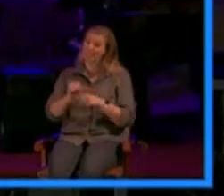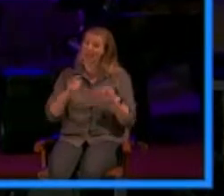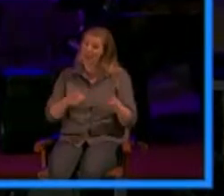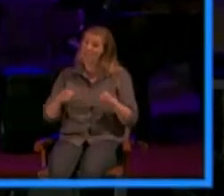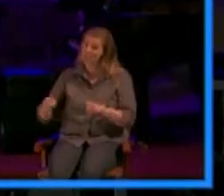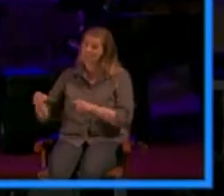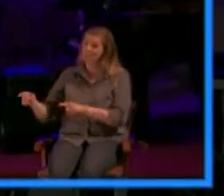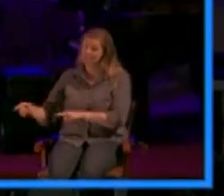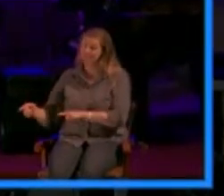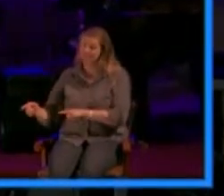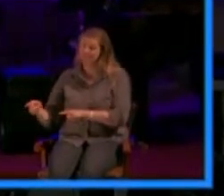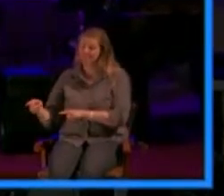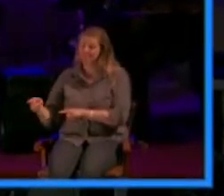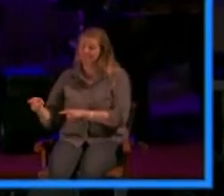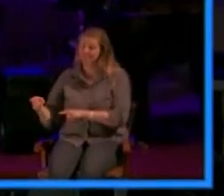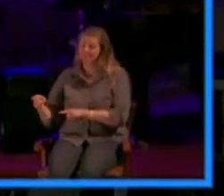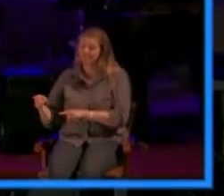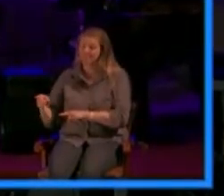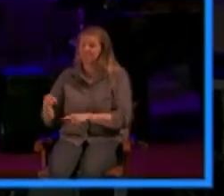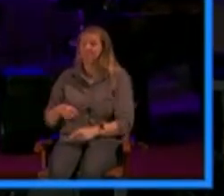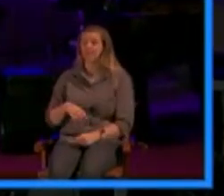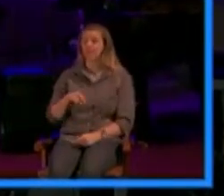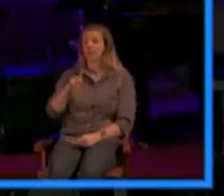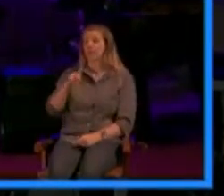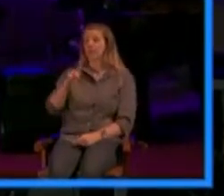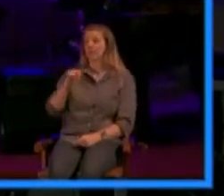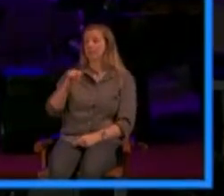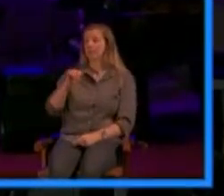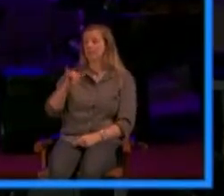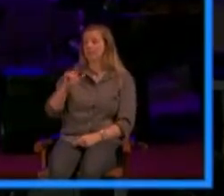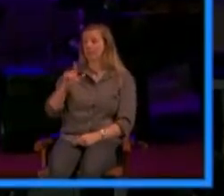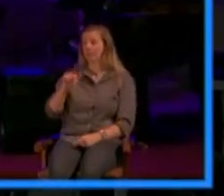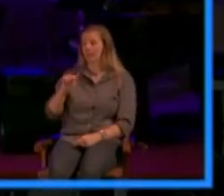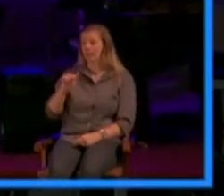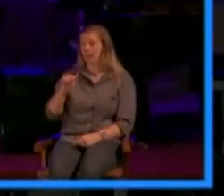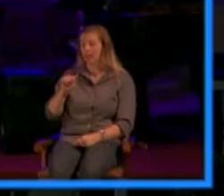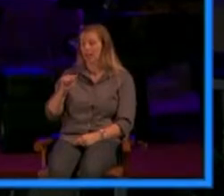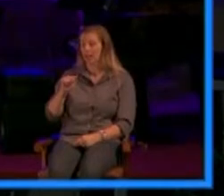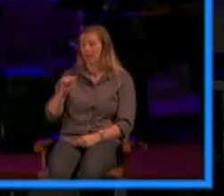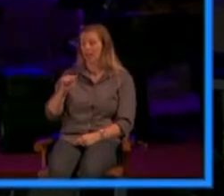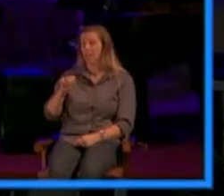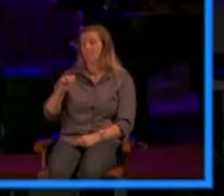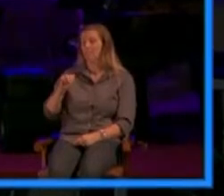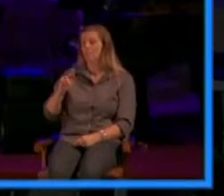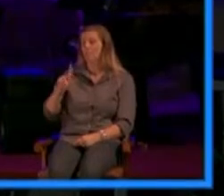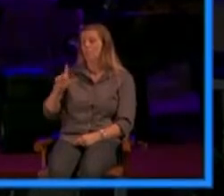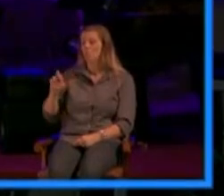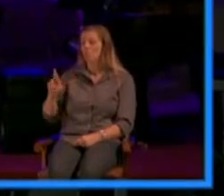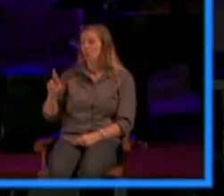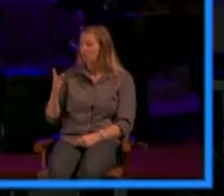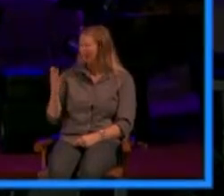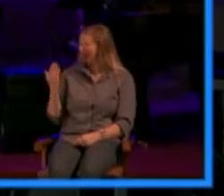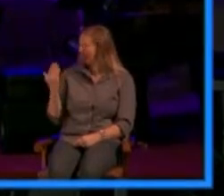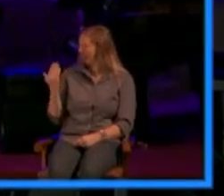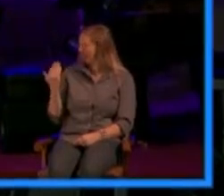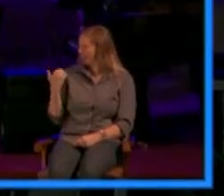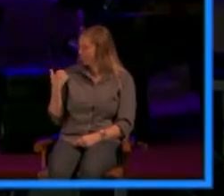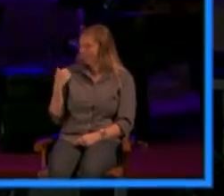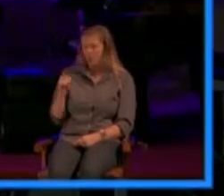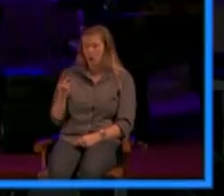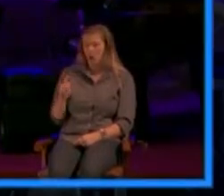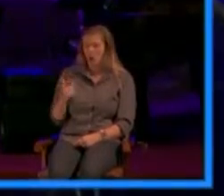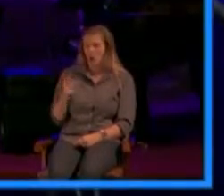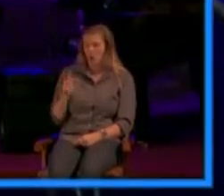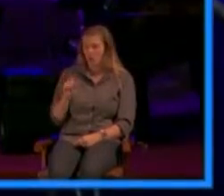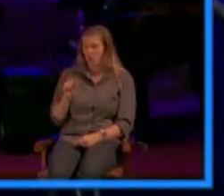fact, Kayla Mueller, back in August of 2013, just about 9 years ago, then she